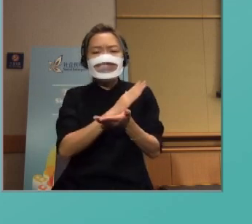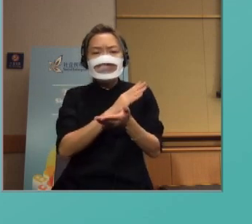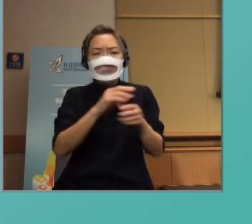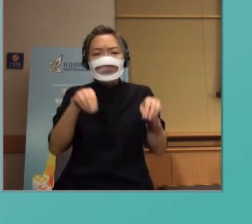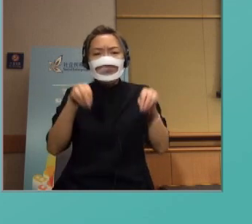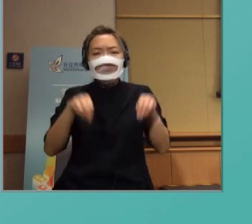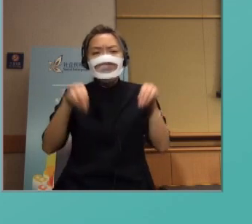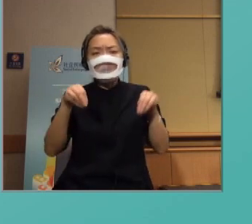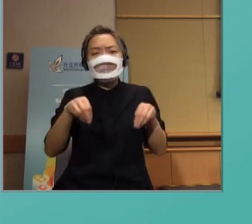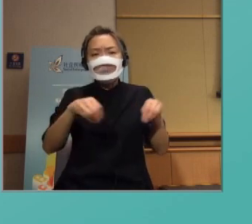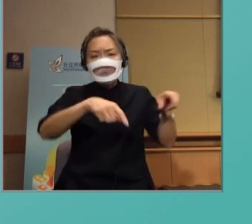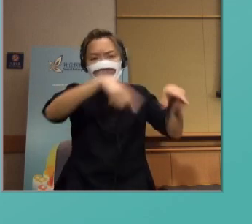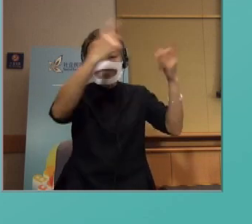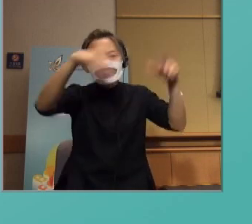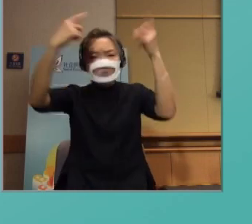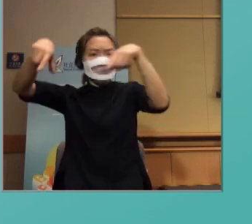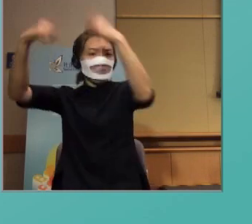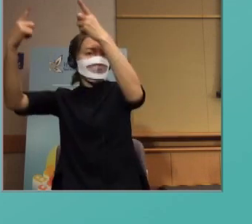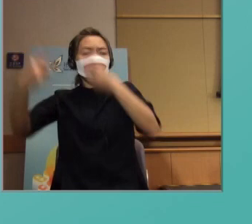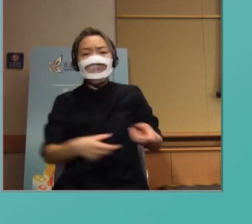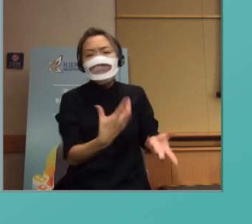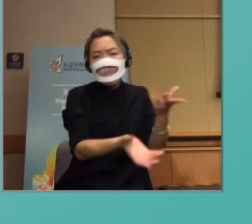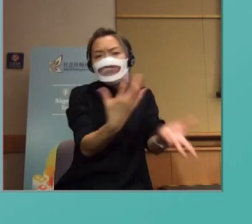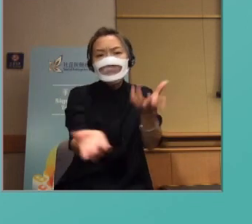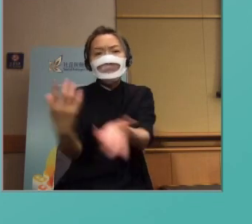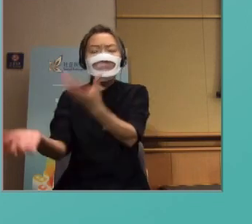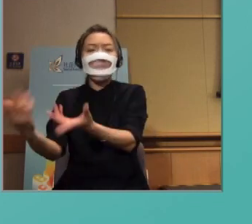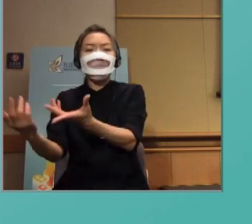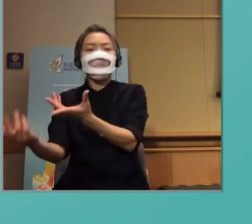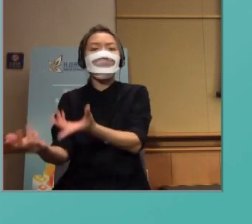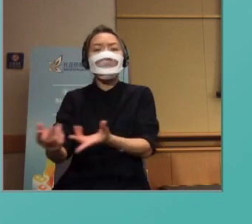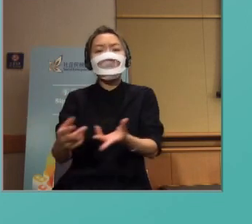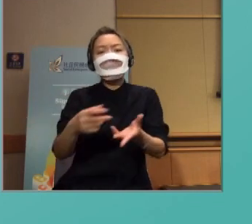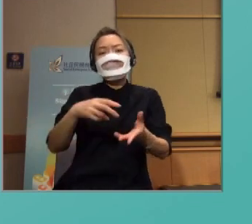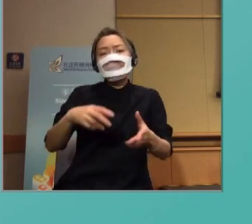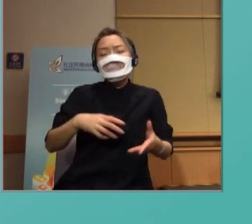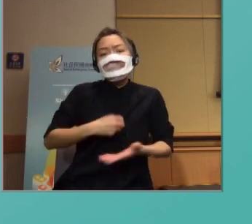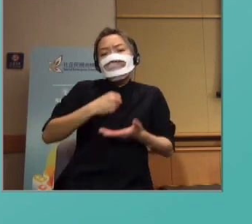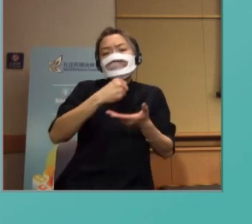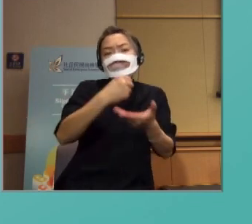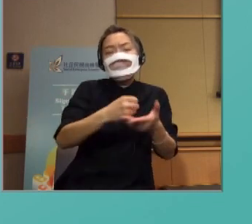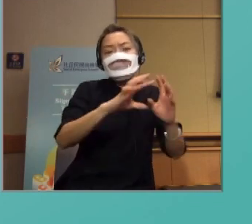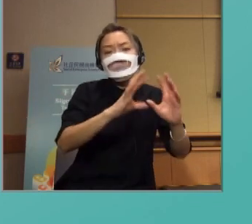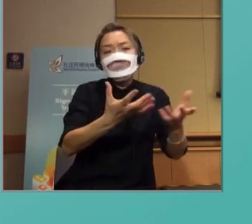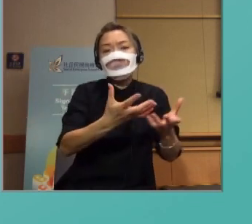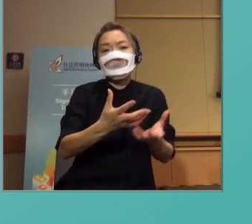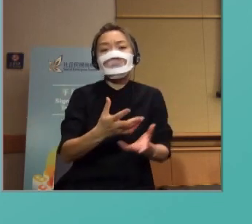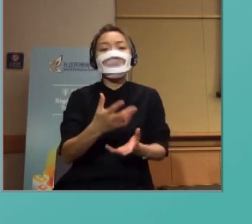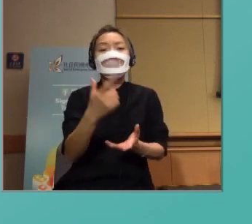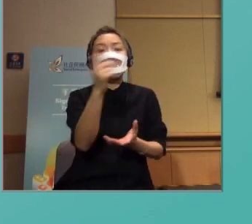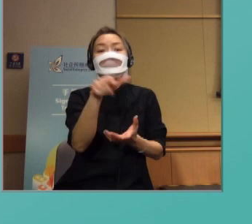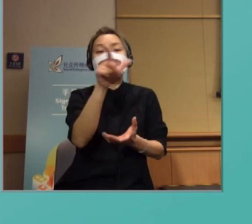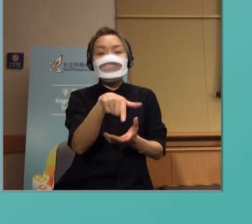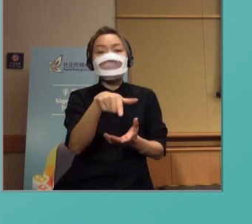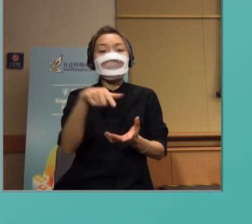resold for $430,000 from another person, the secondary royalties it generated was over $30,000.